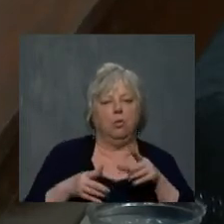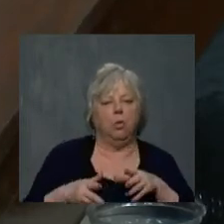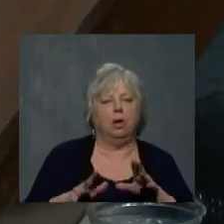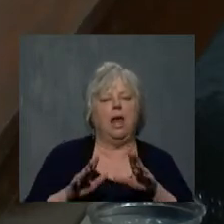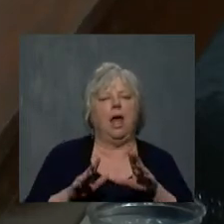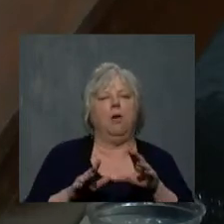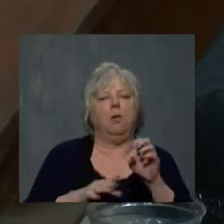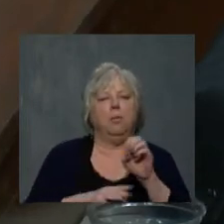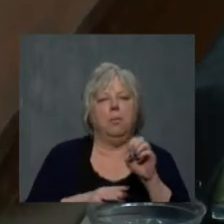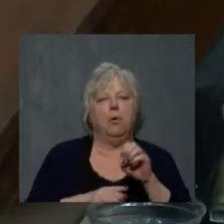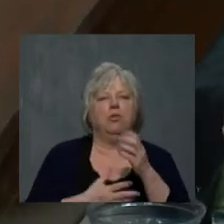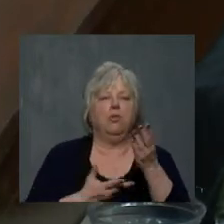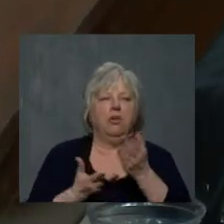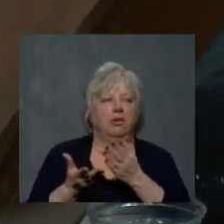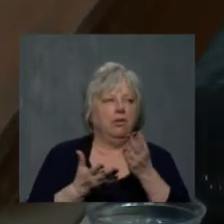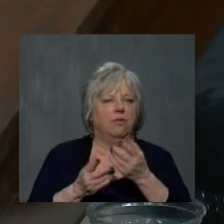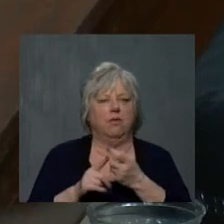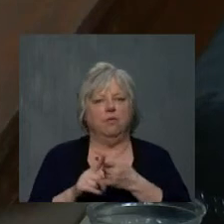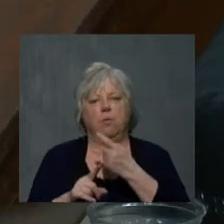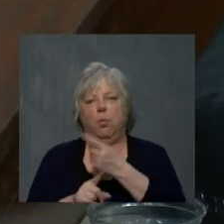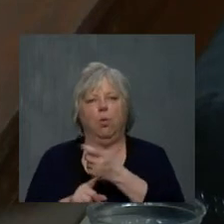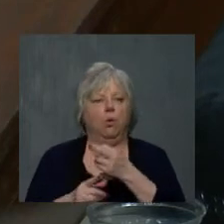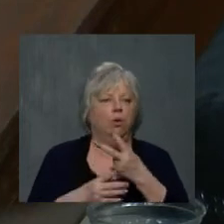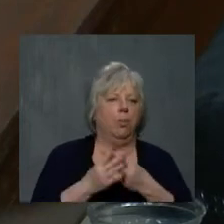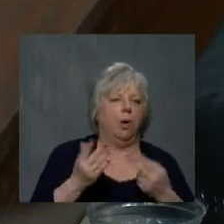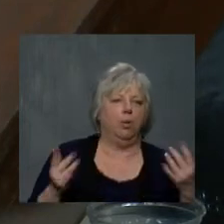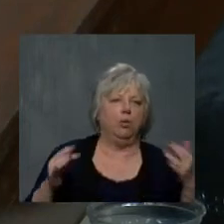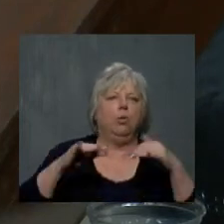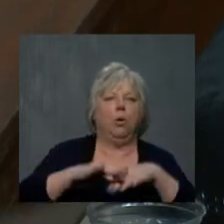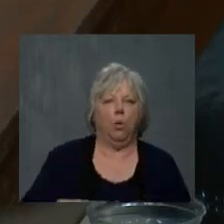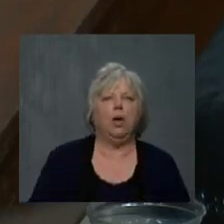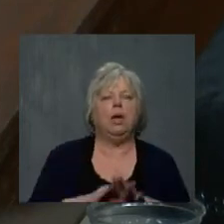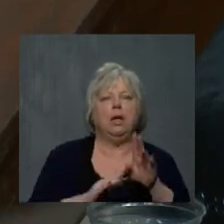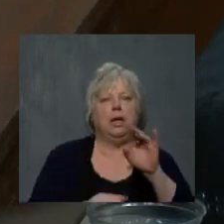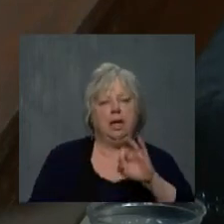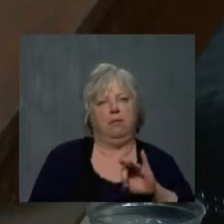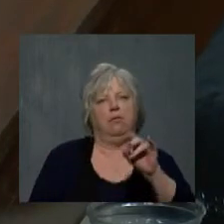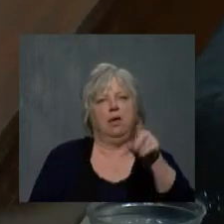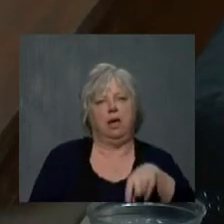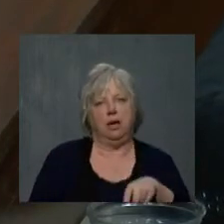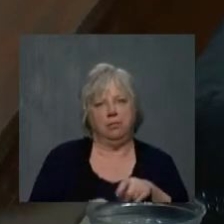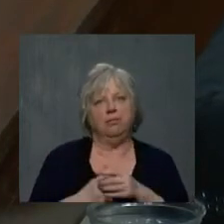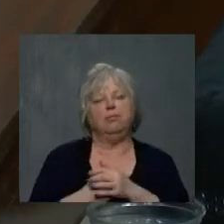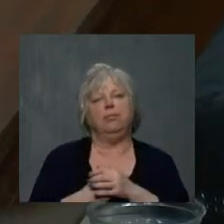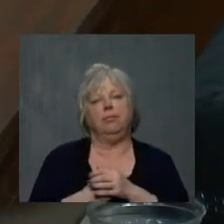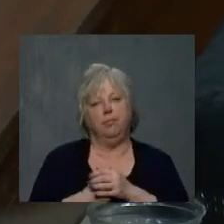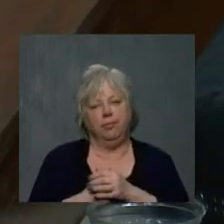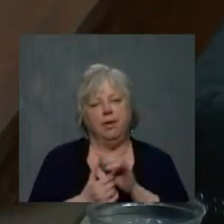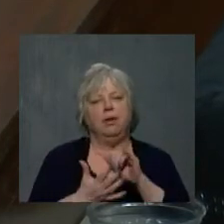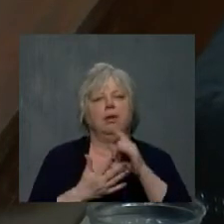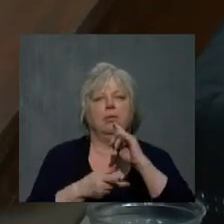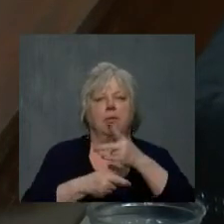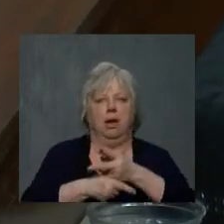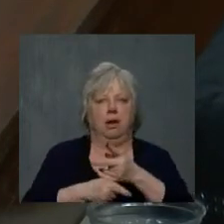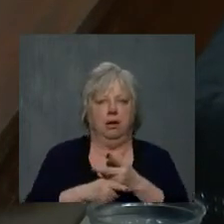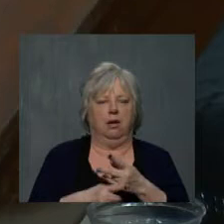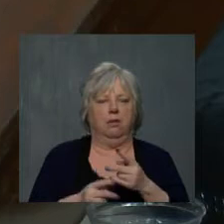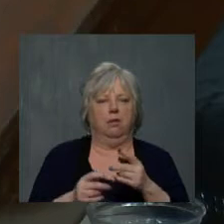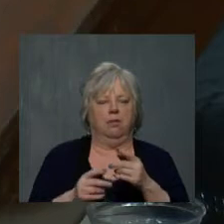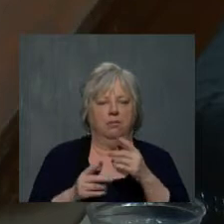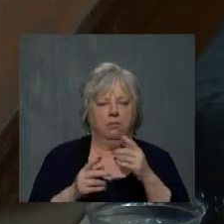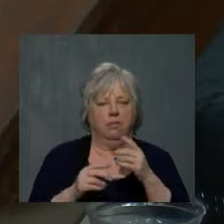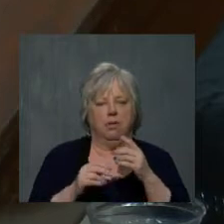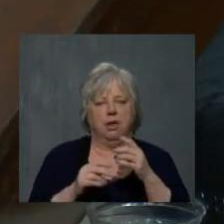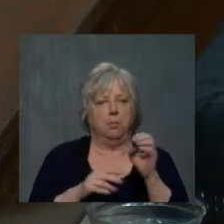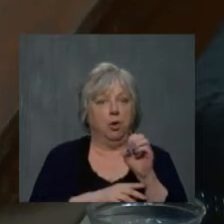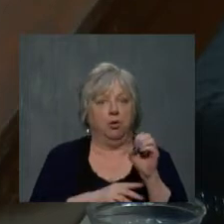emergency services from one or both jurisdictions in a time of need. and that will take care of the immediate situation. If